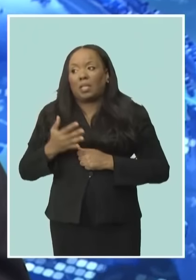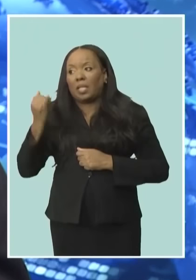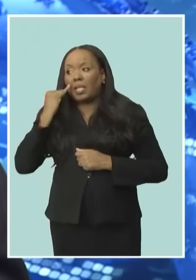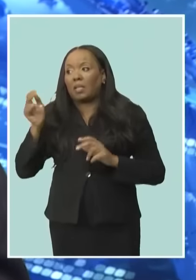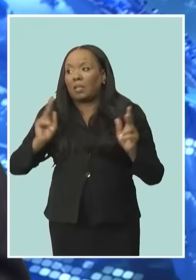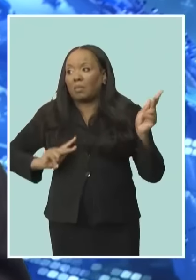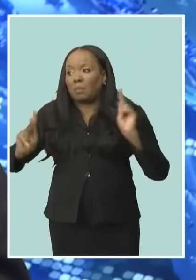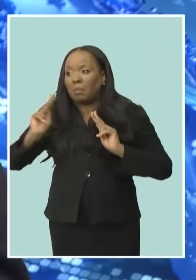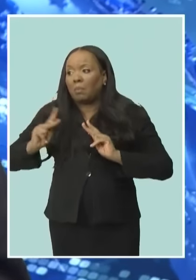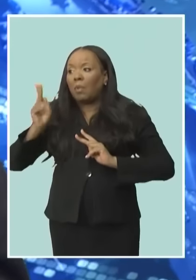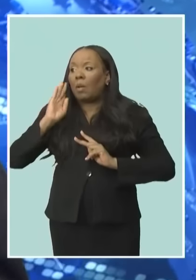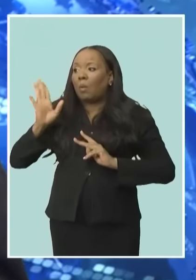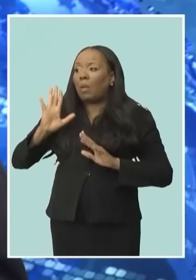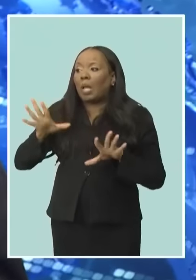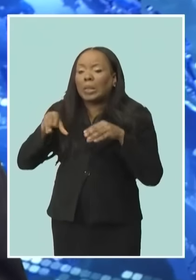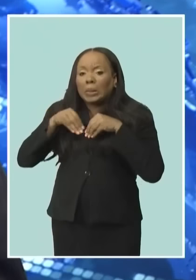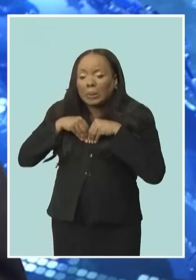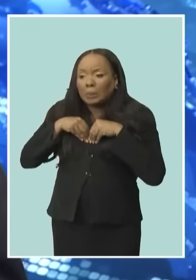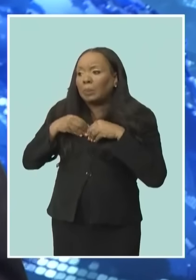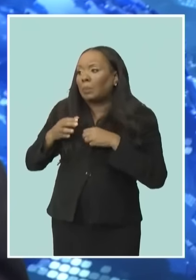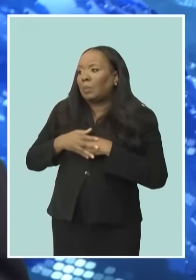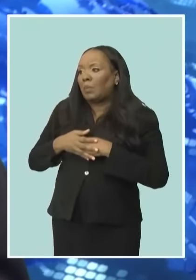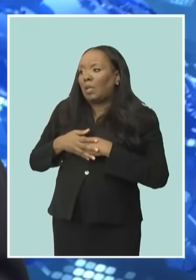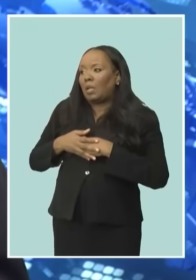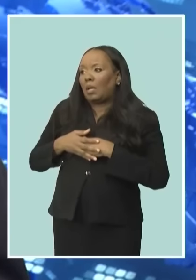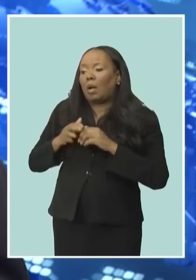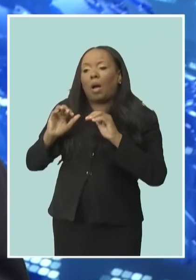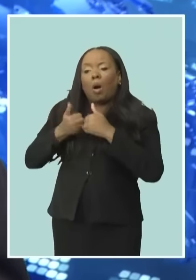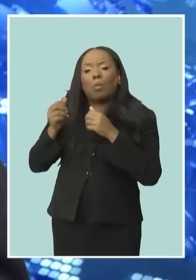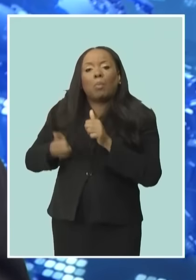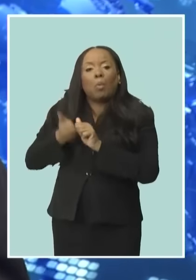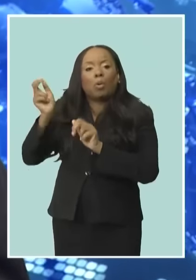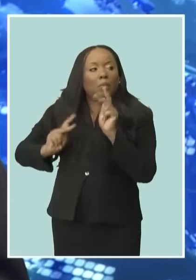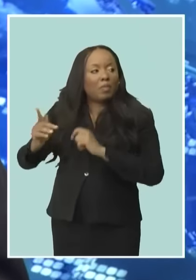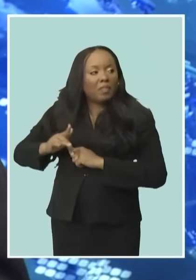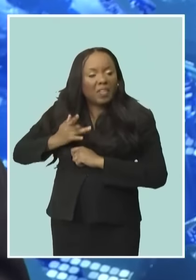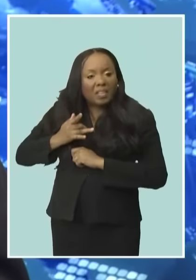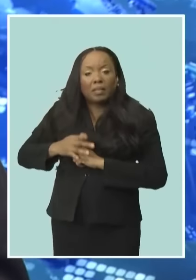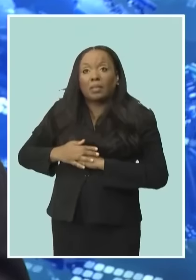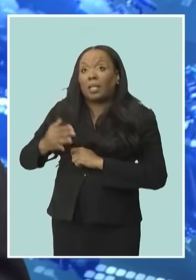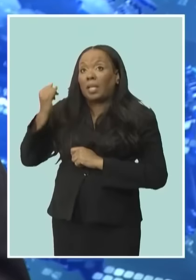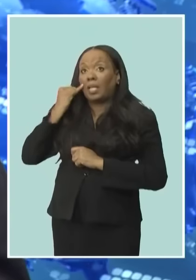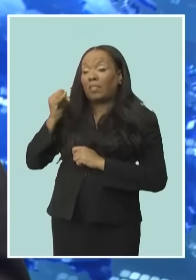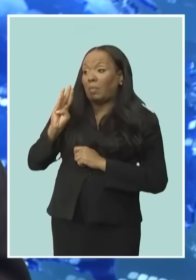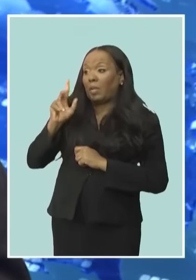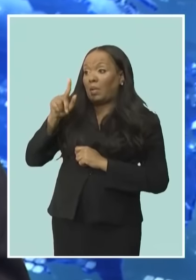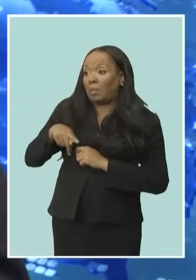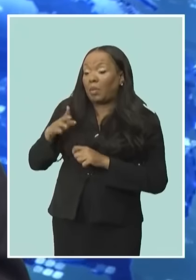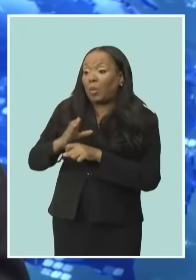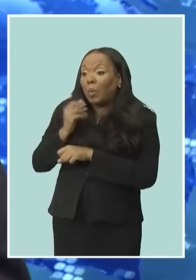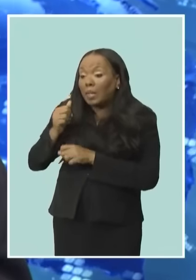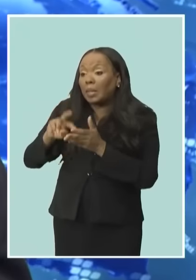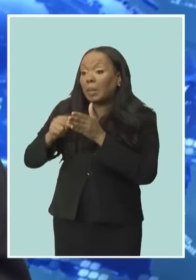that it is an assessment of population's views. So if the Barbados Labour Party wins, it doesn't mean that people are happy. My